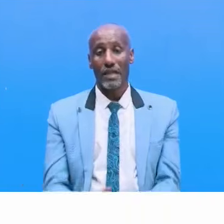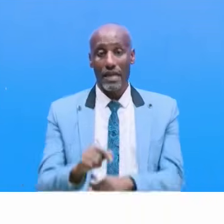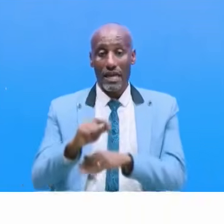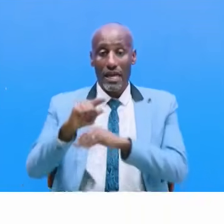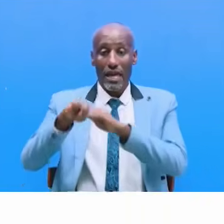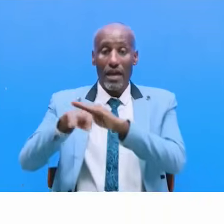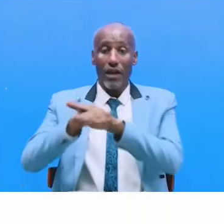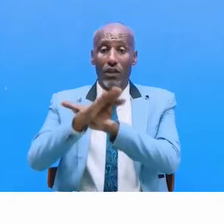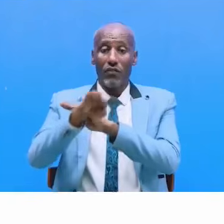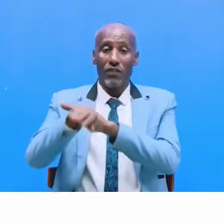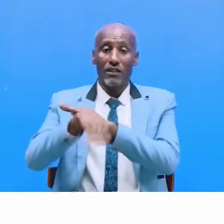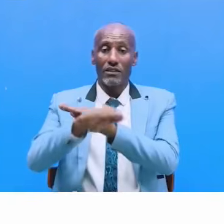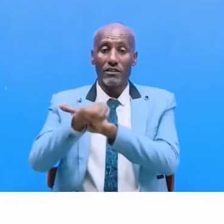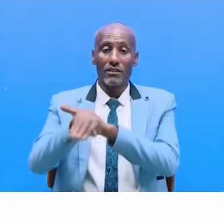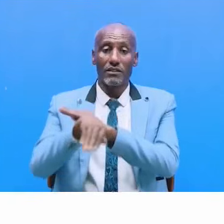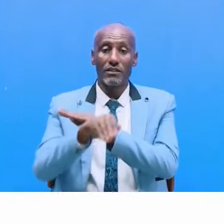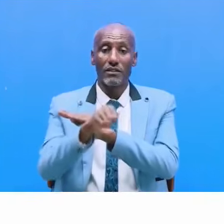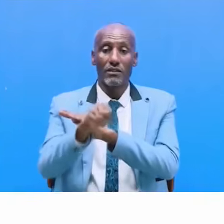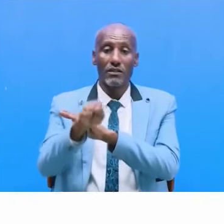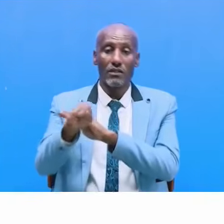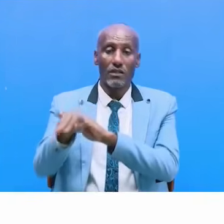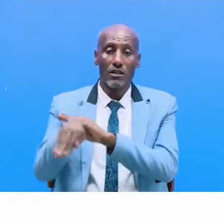elephant